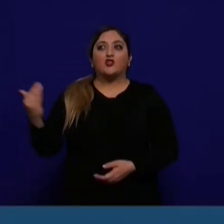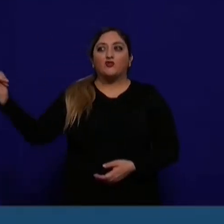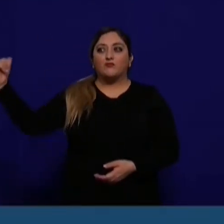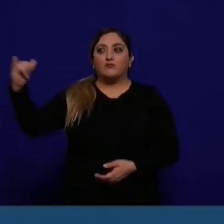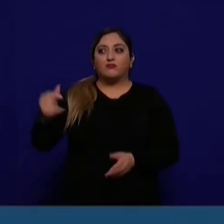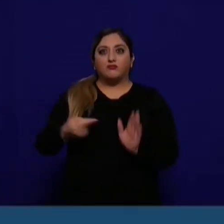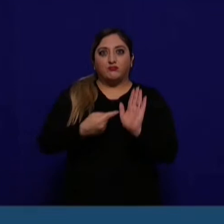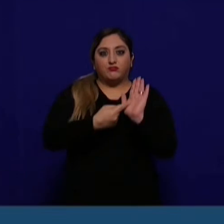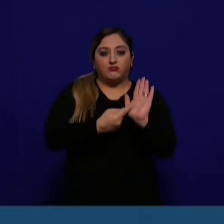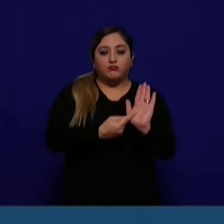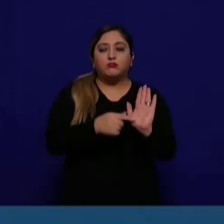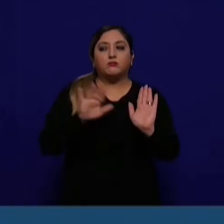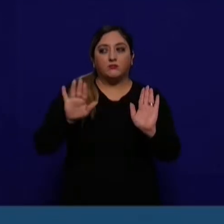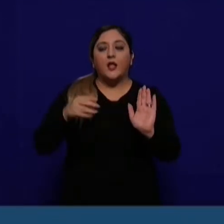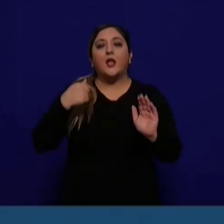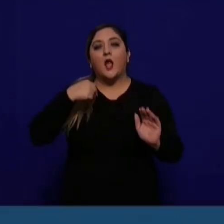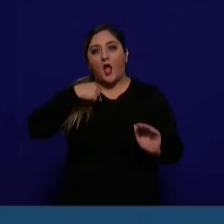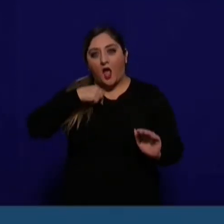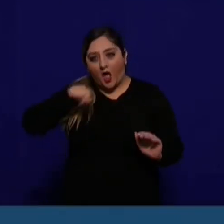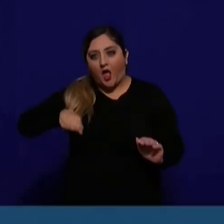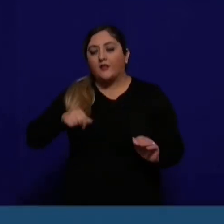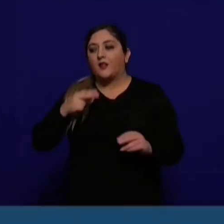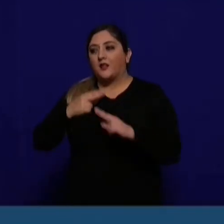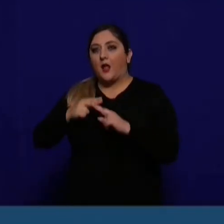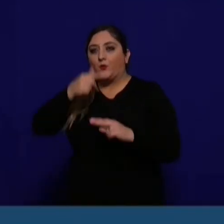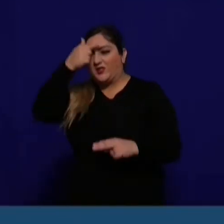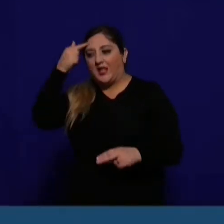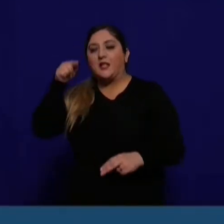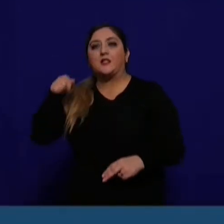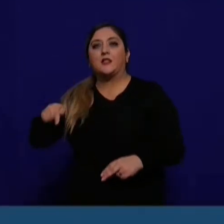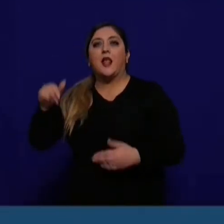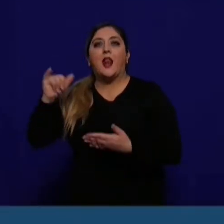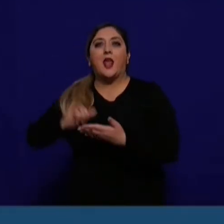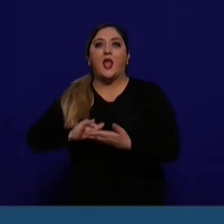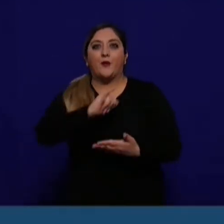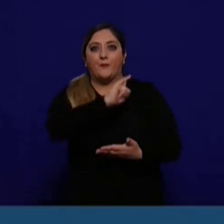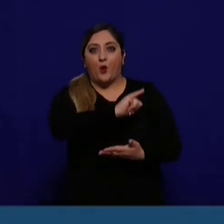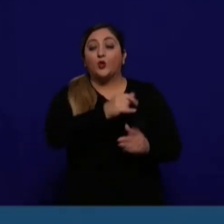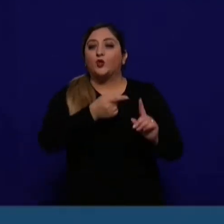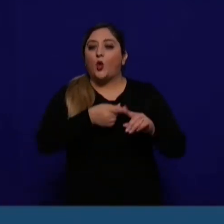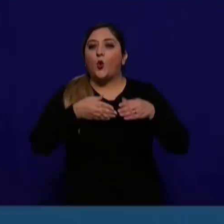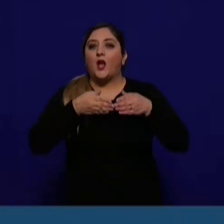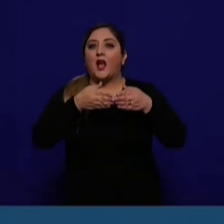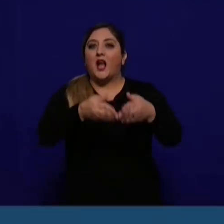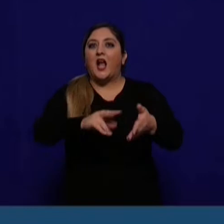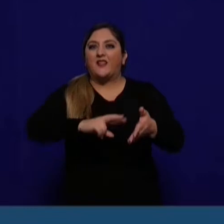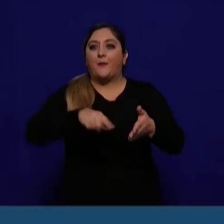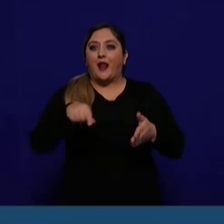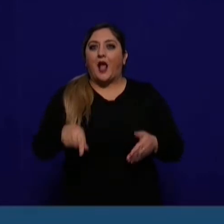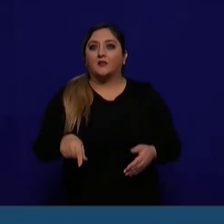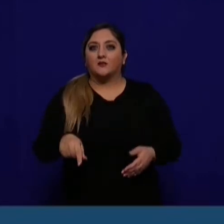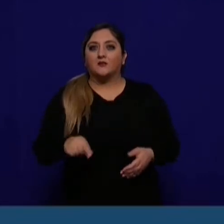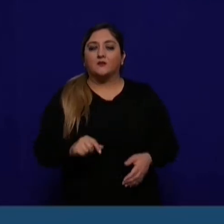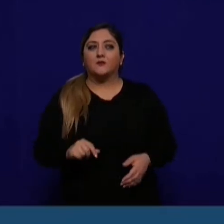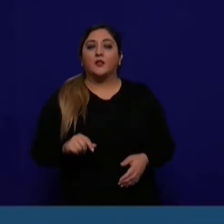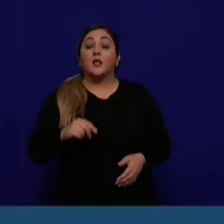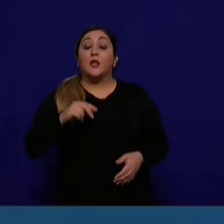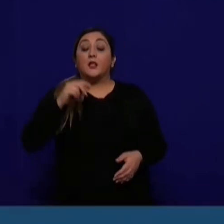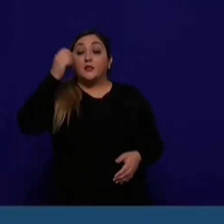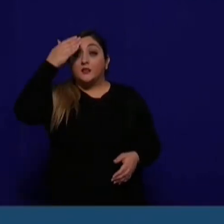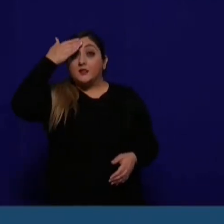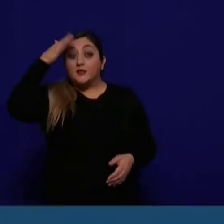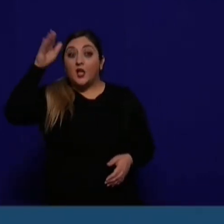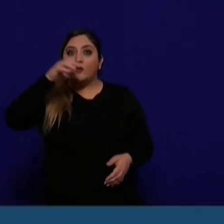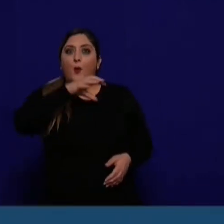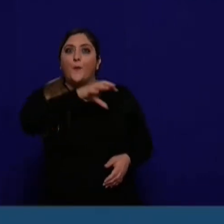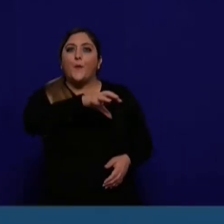barra, nkunu qegħdin nittestjawhom kemm fl-ajruportu kif ukoll fuq il-katamaran. Fakkarkom li jissanna l-pajjiżi kollha kemm